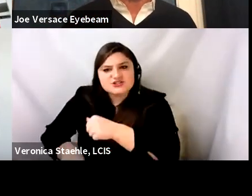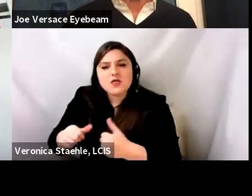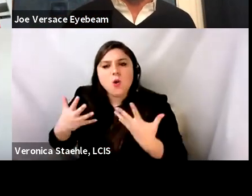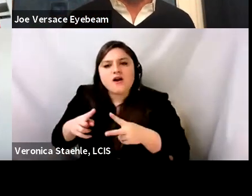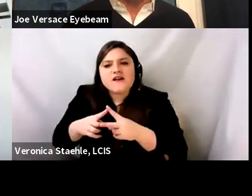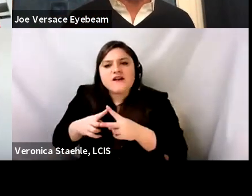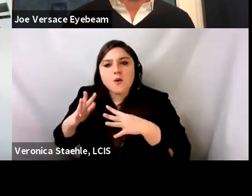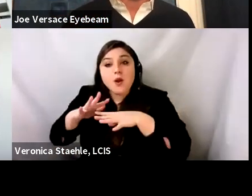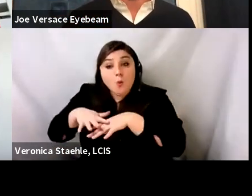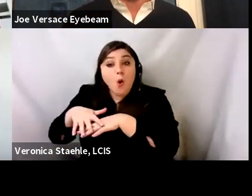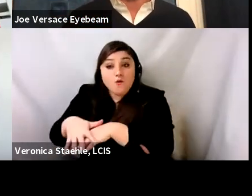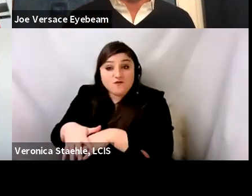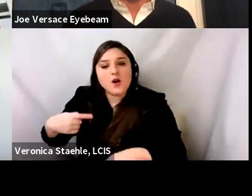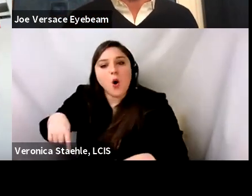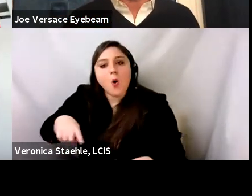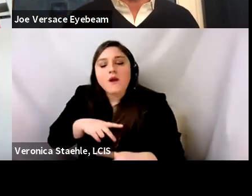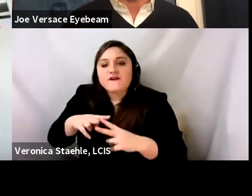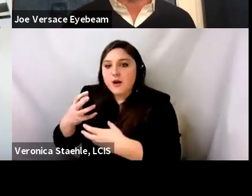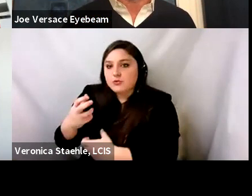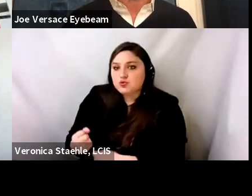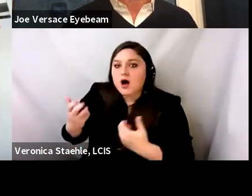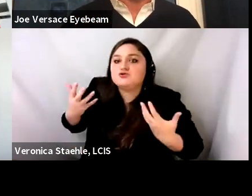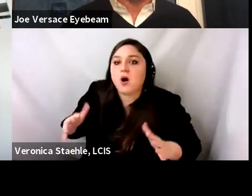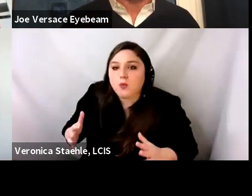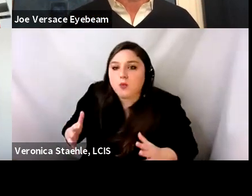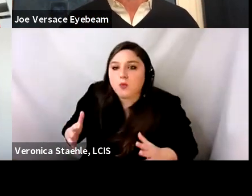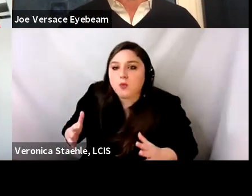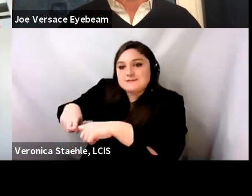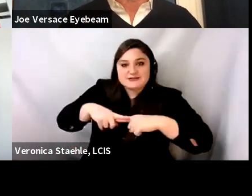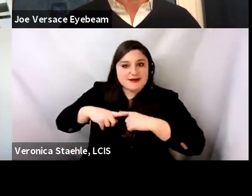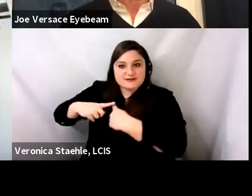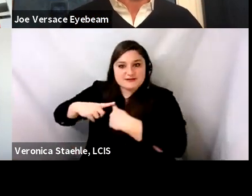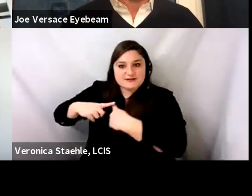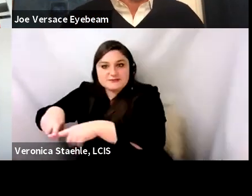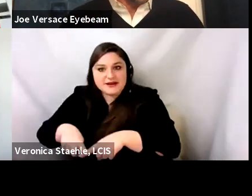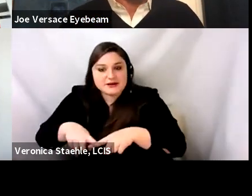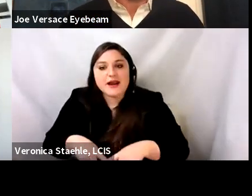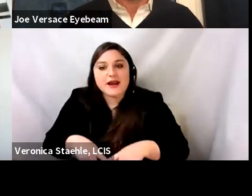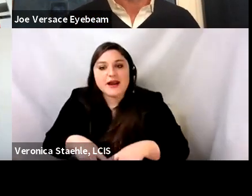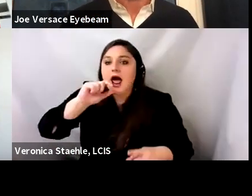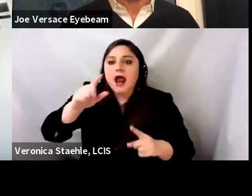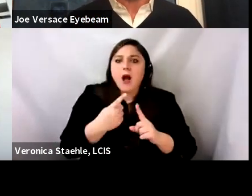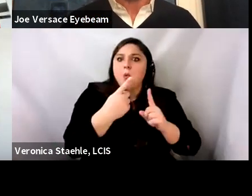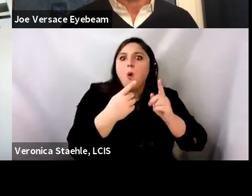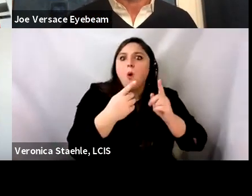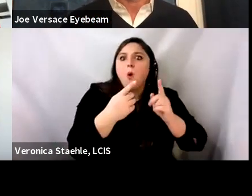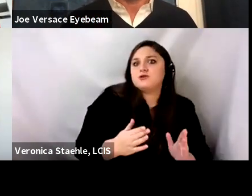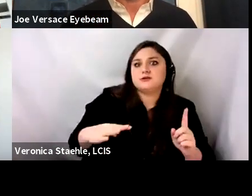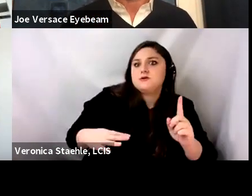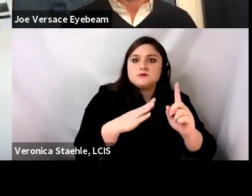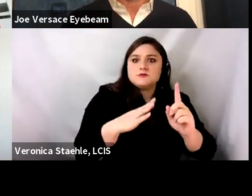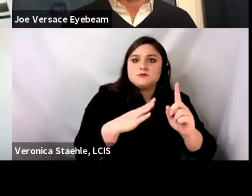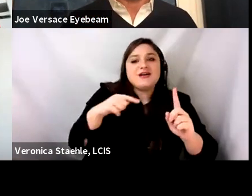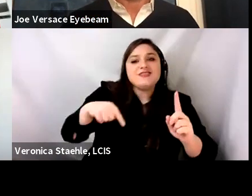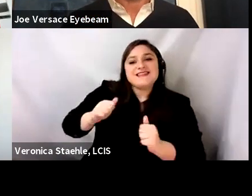on starmanship or any one individual's network or personal wealth.